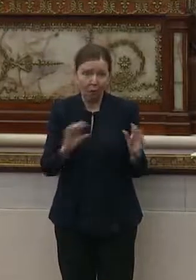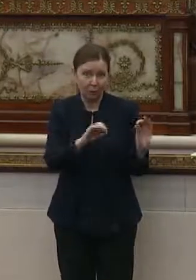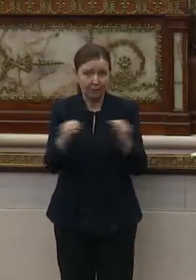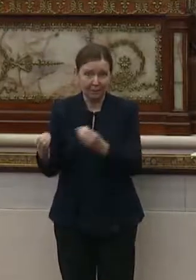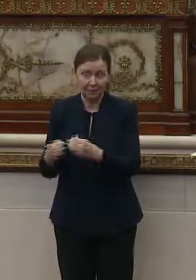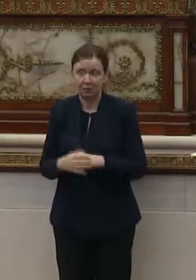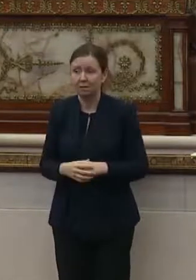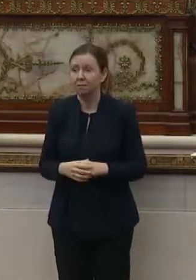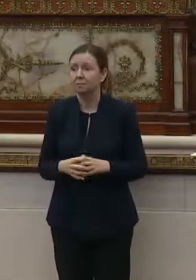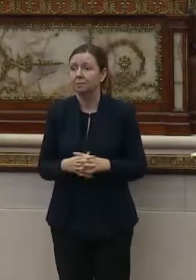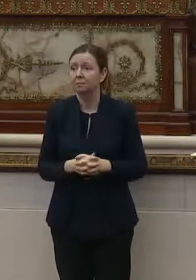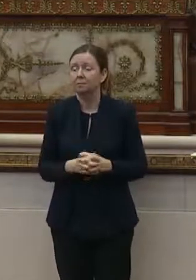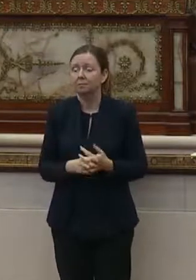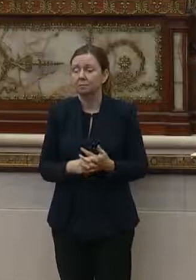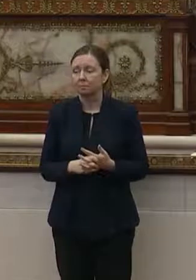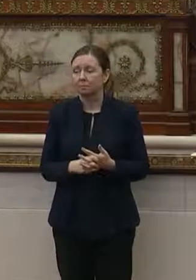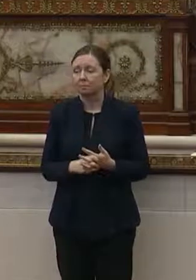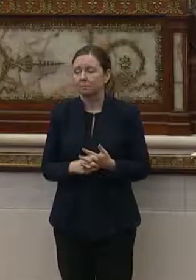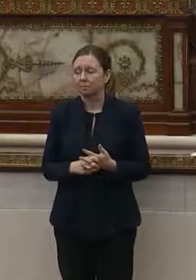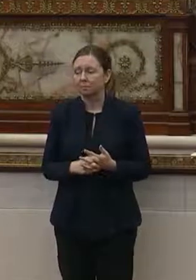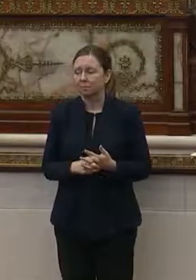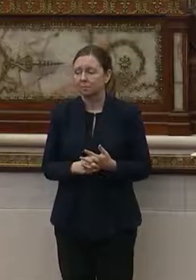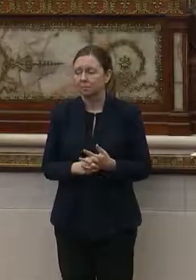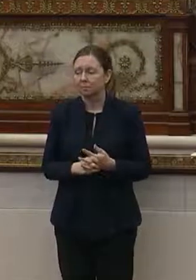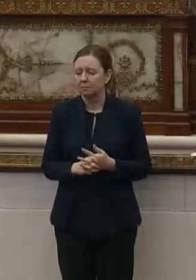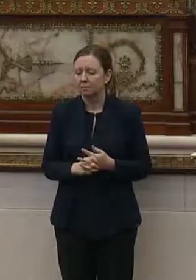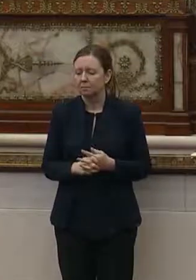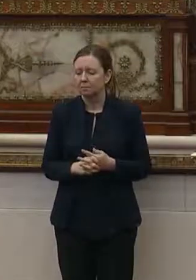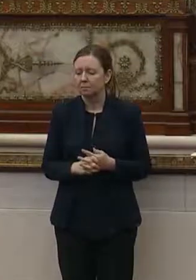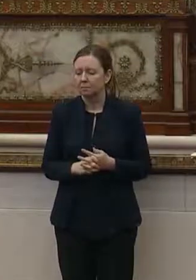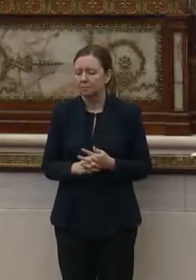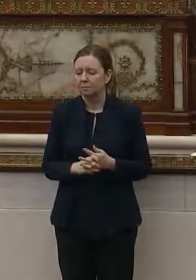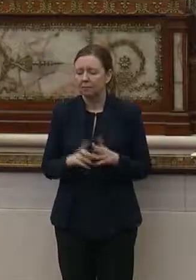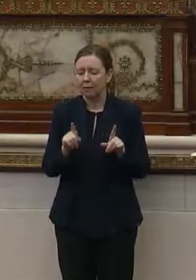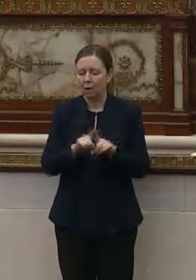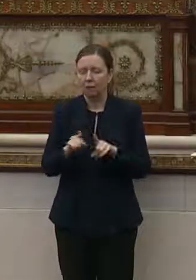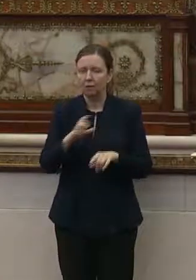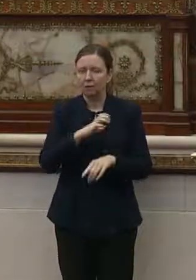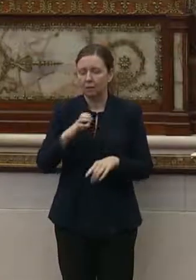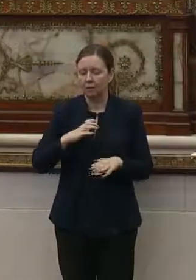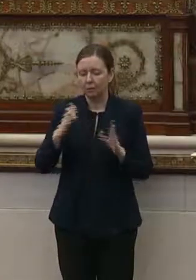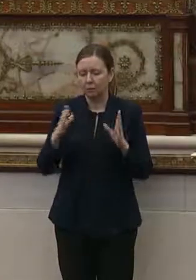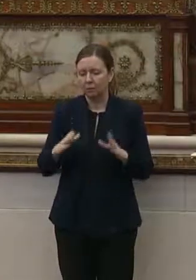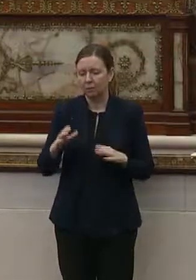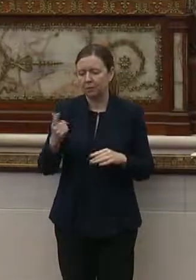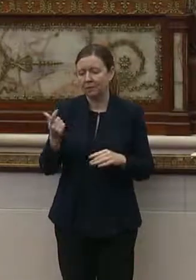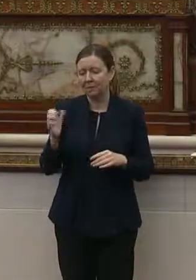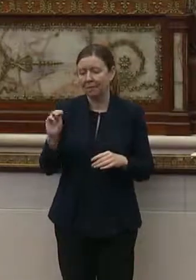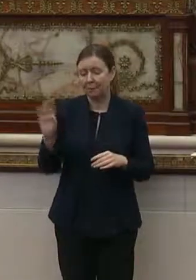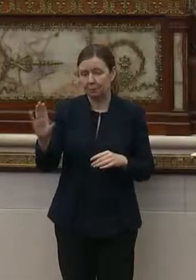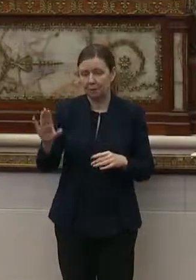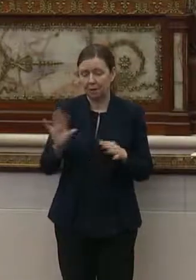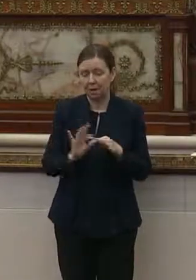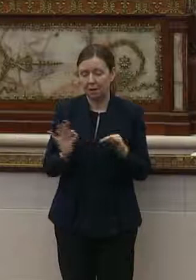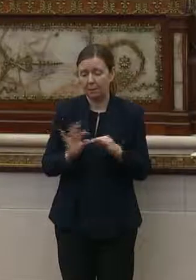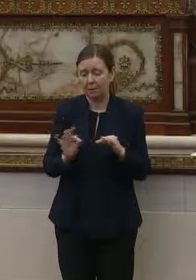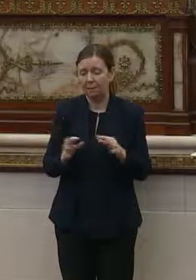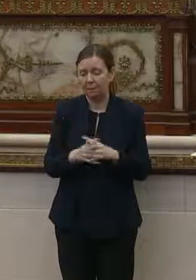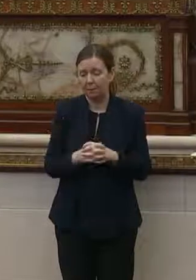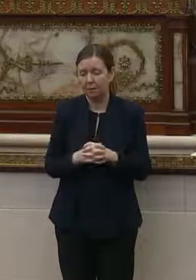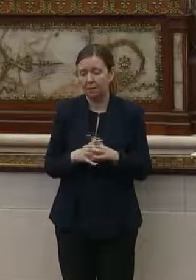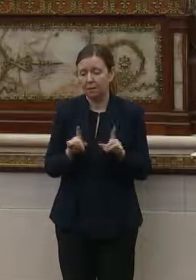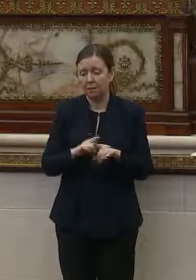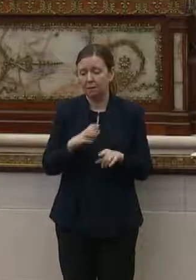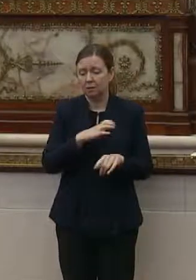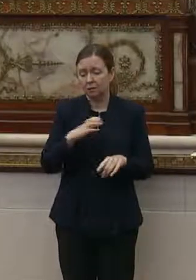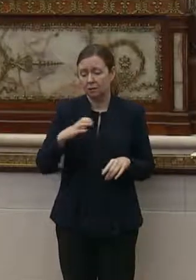organizations. And I'll also just follow with Councilman Helen Gim comments, as well as